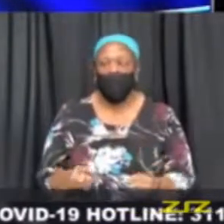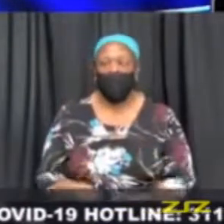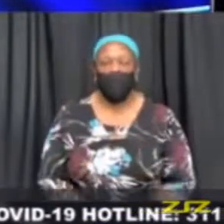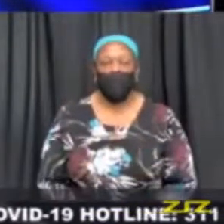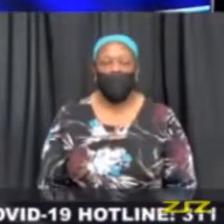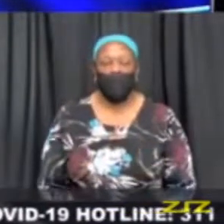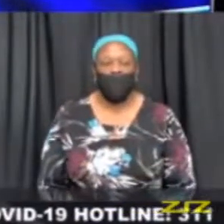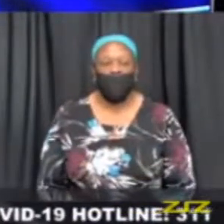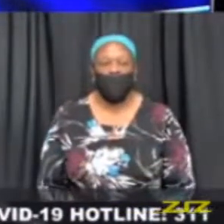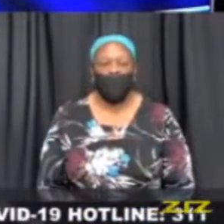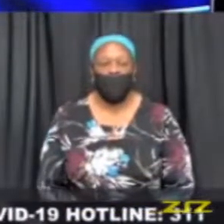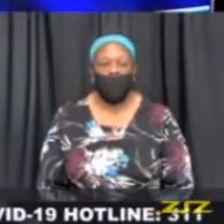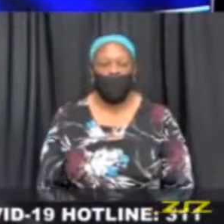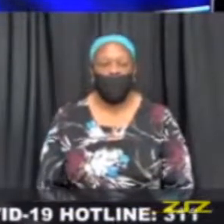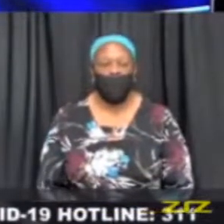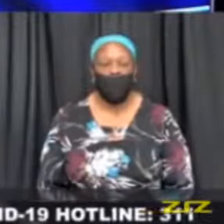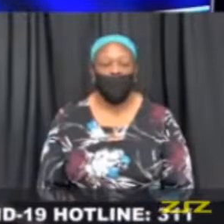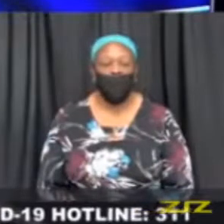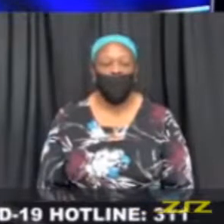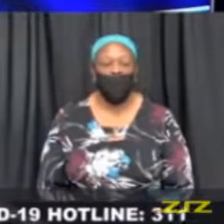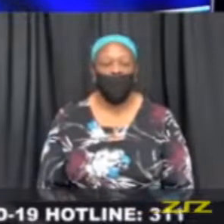Center report.